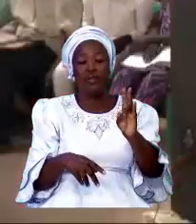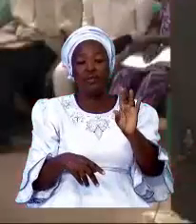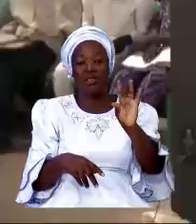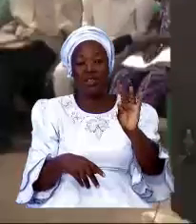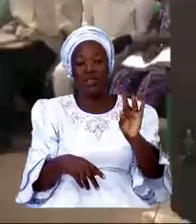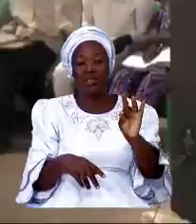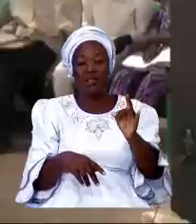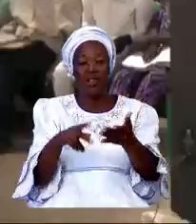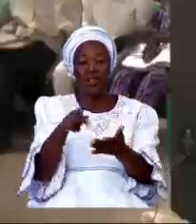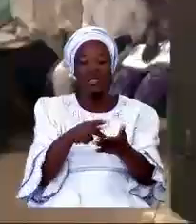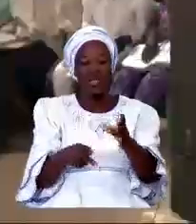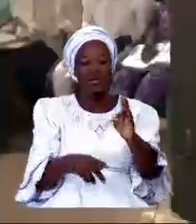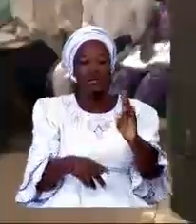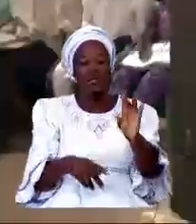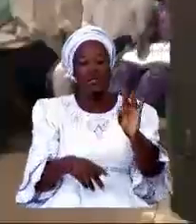Look at Psalm